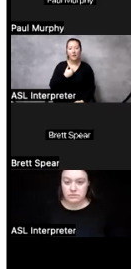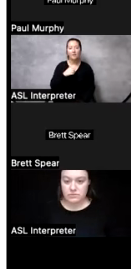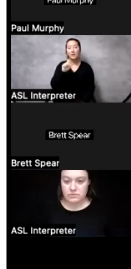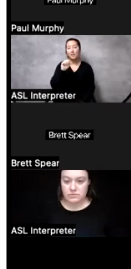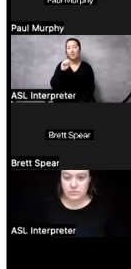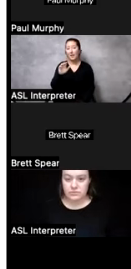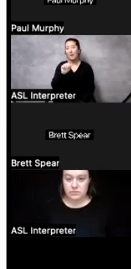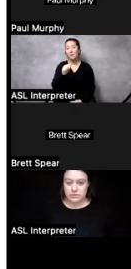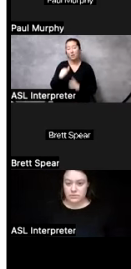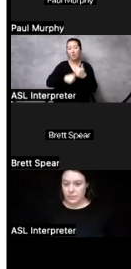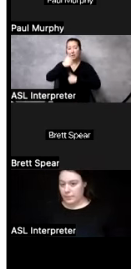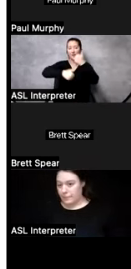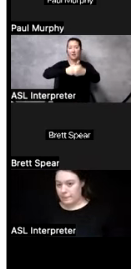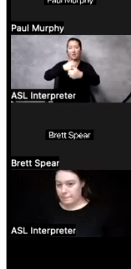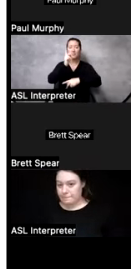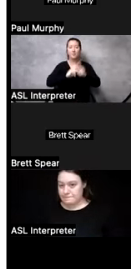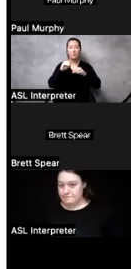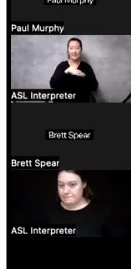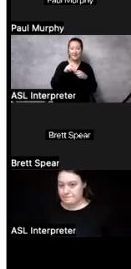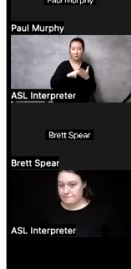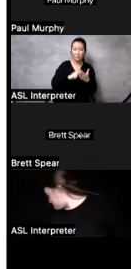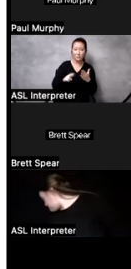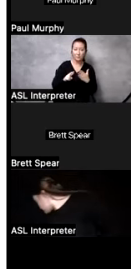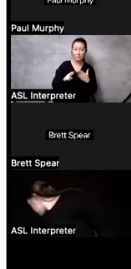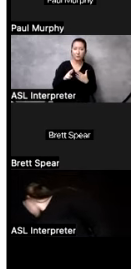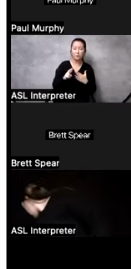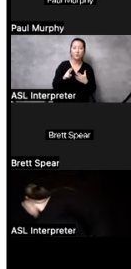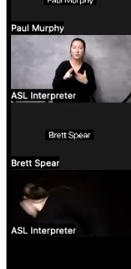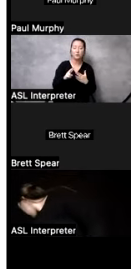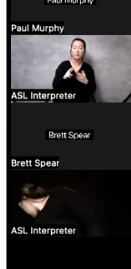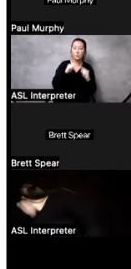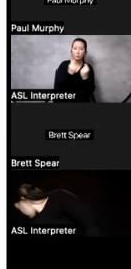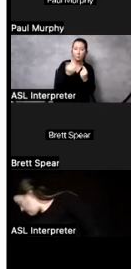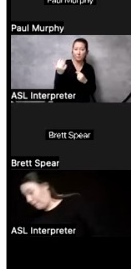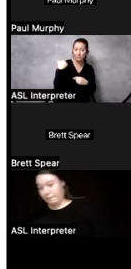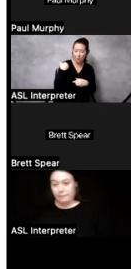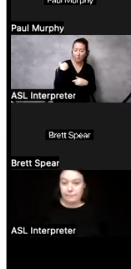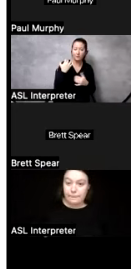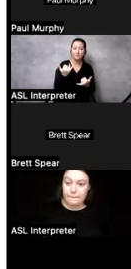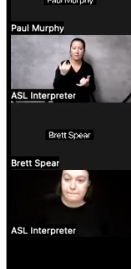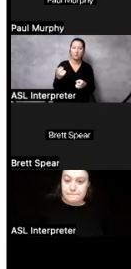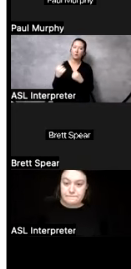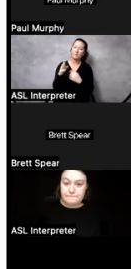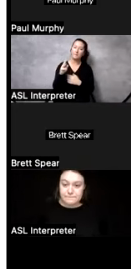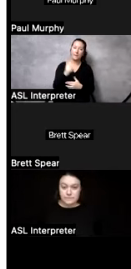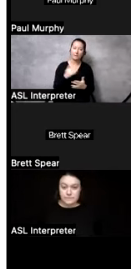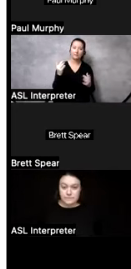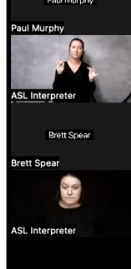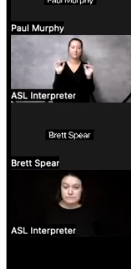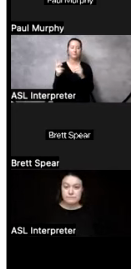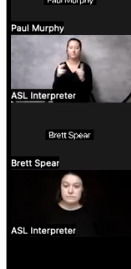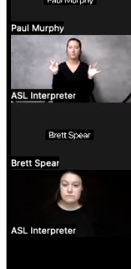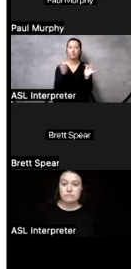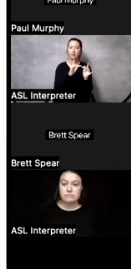so those who are in your research, former researchers in your research groups, connecting them with your current students can be a